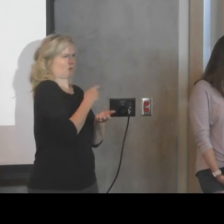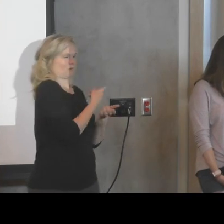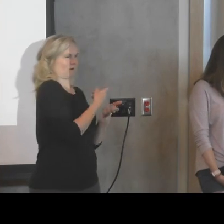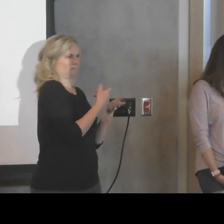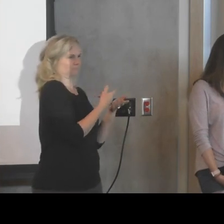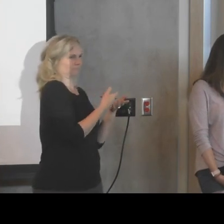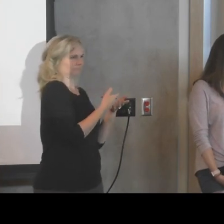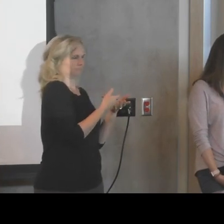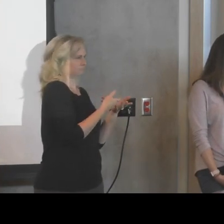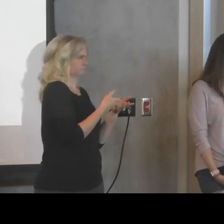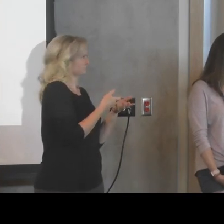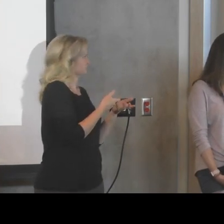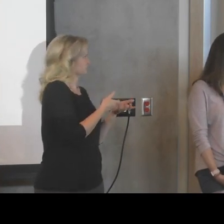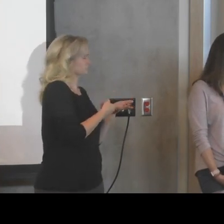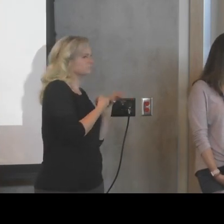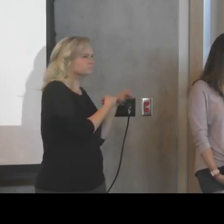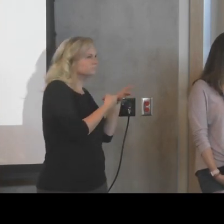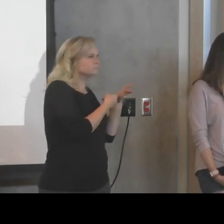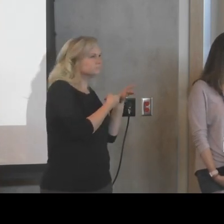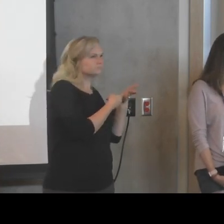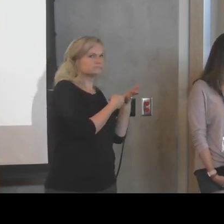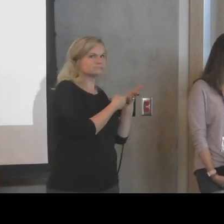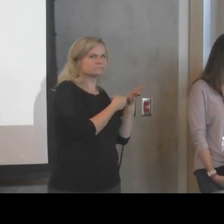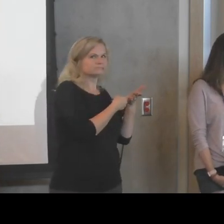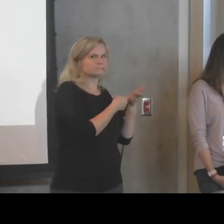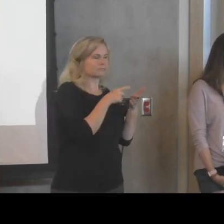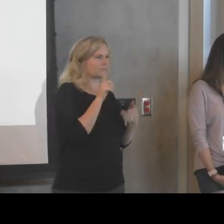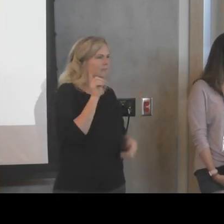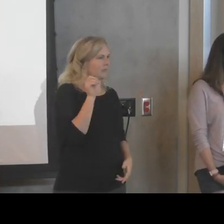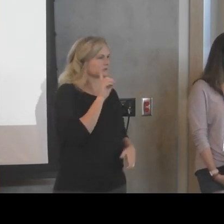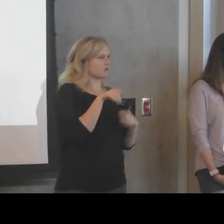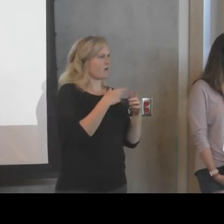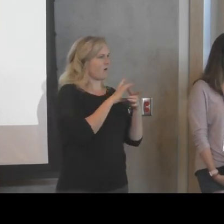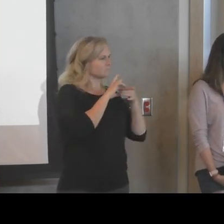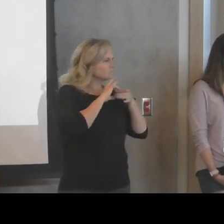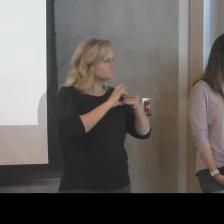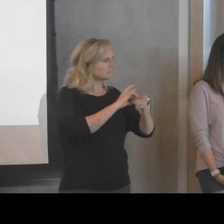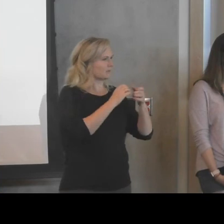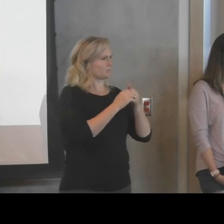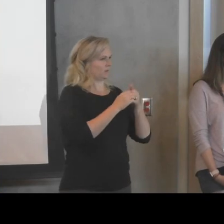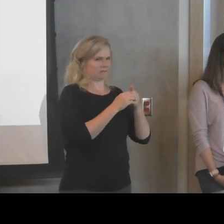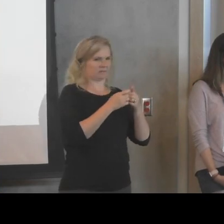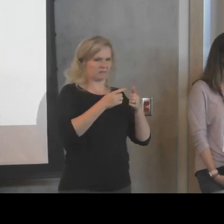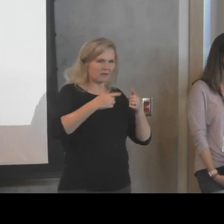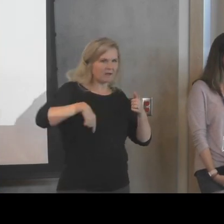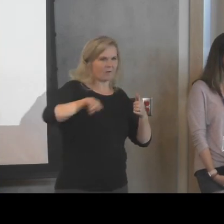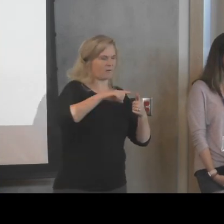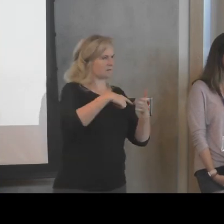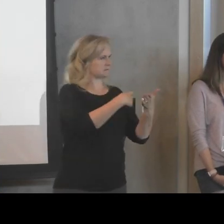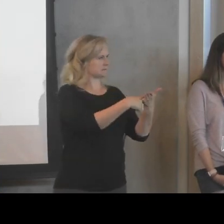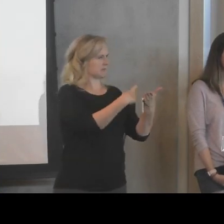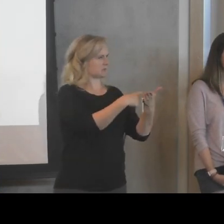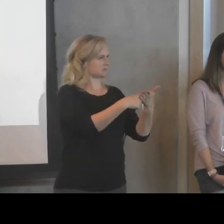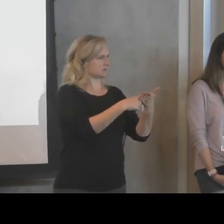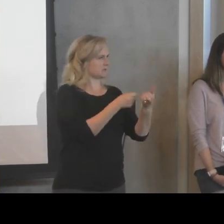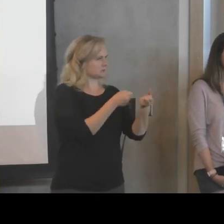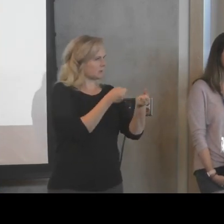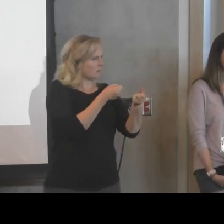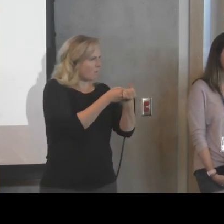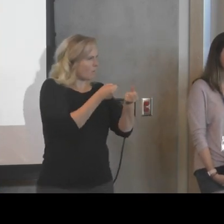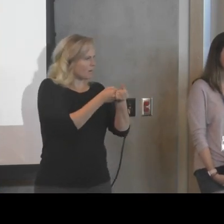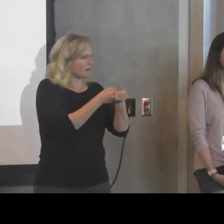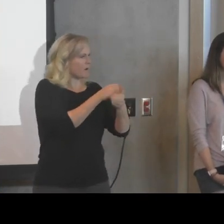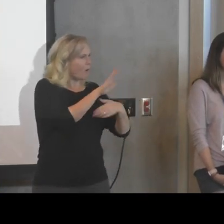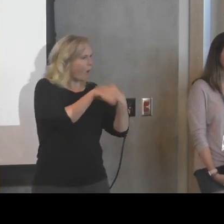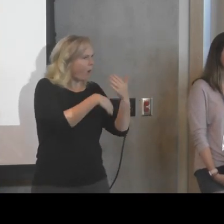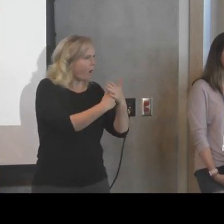like, you know, should hopefully then all tie into what we're all talking about, you know, supporting all these vision, hearing,